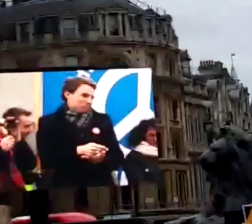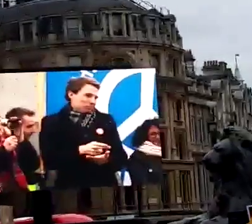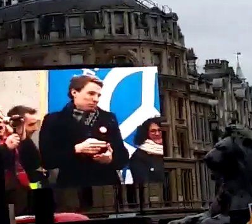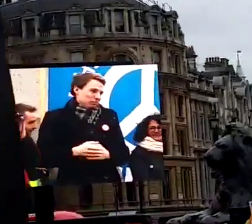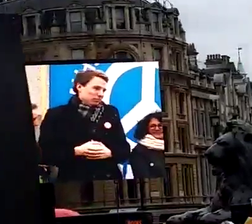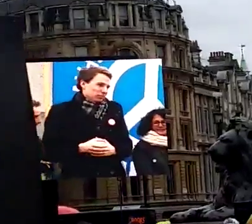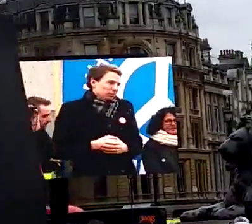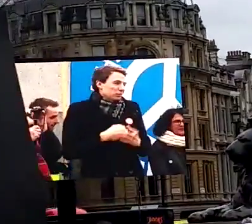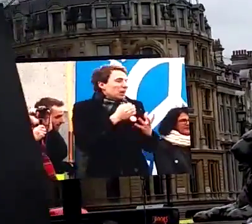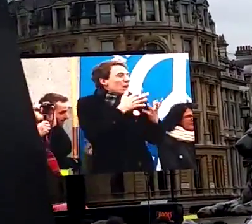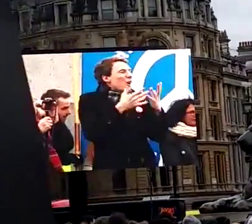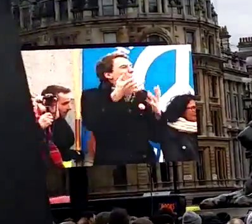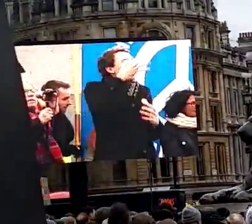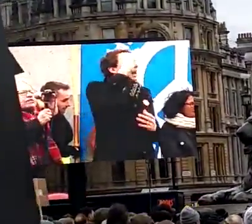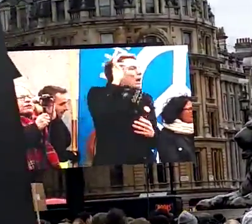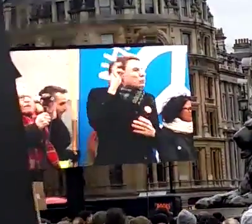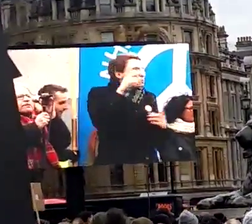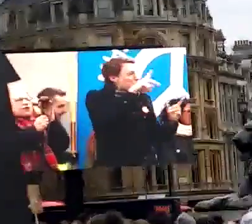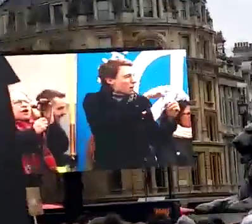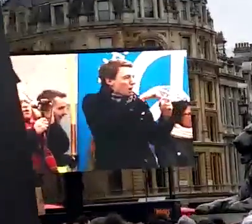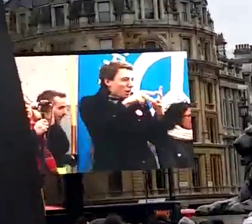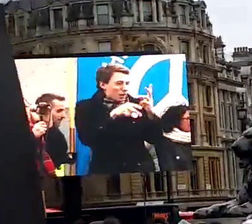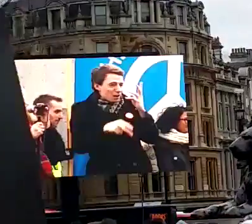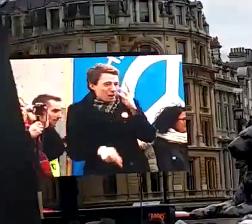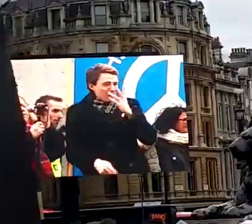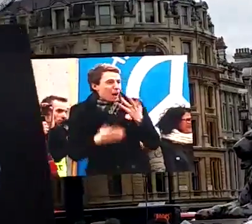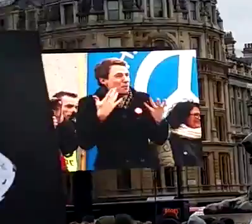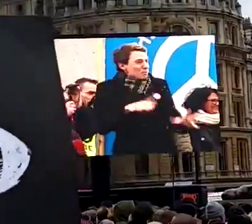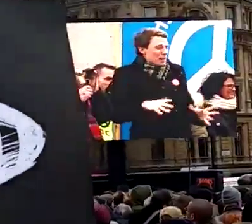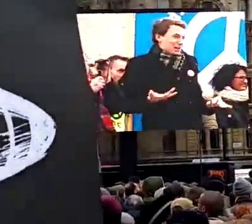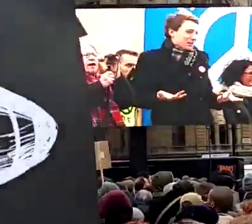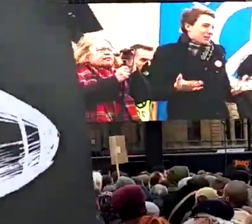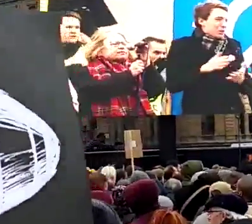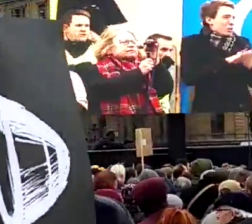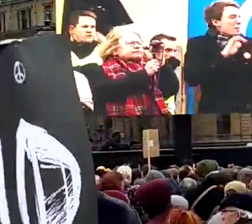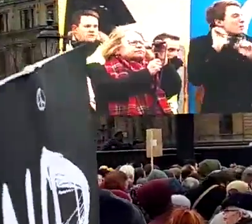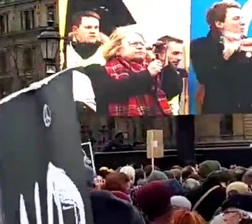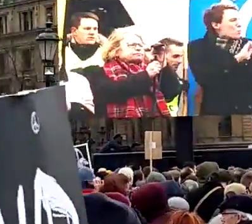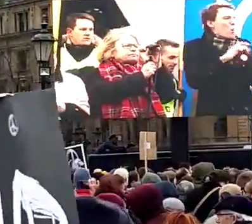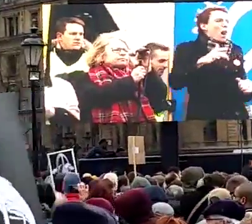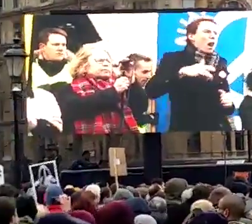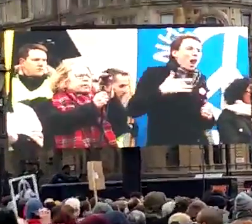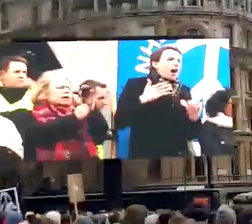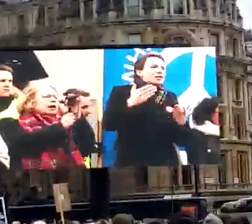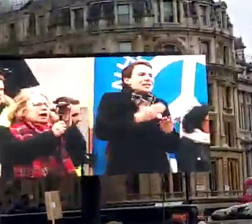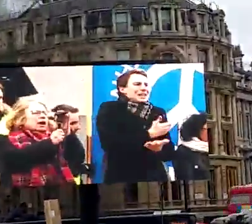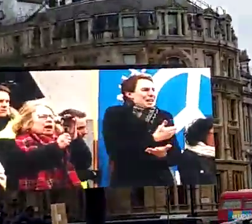is making cuts which are damaging the security of everybody's lives.